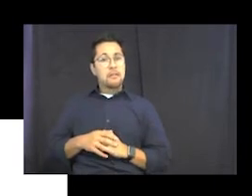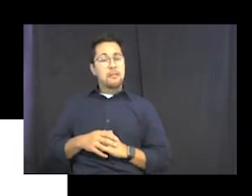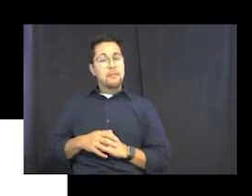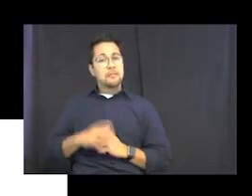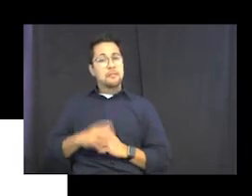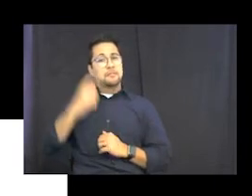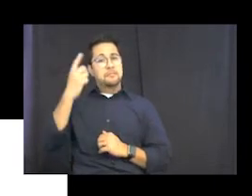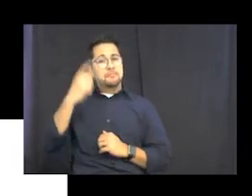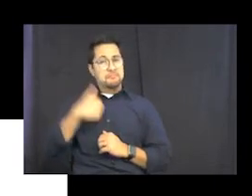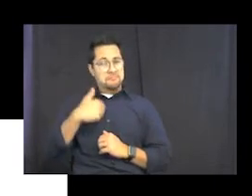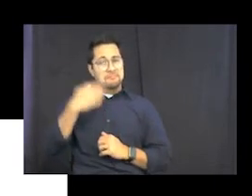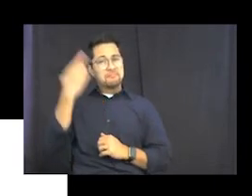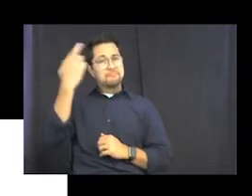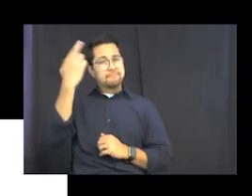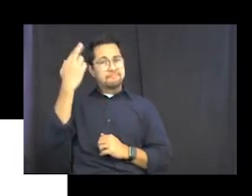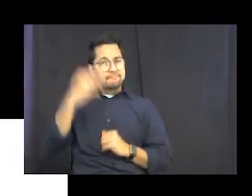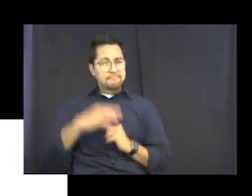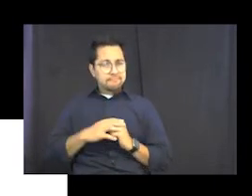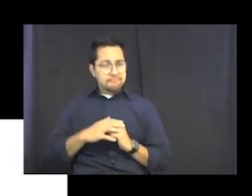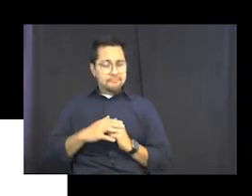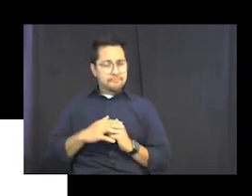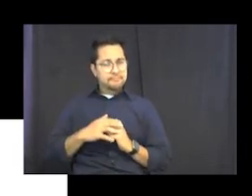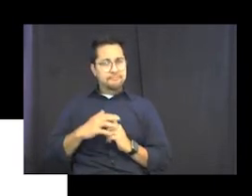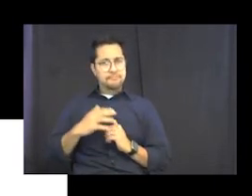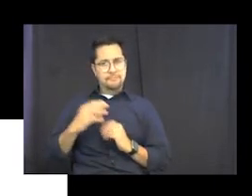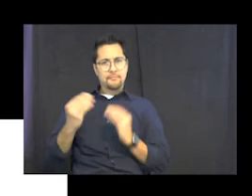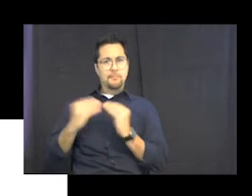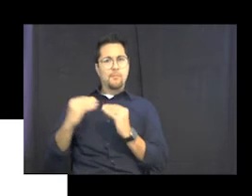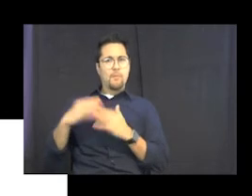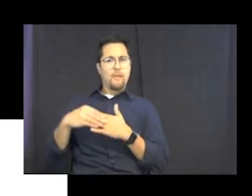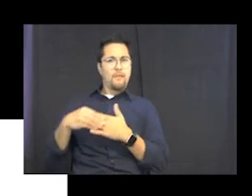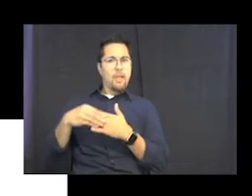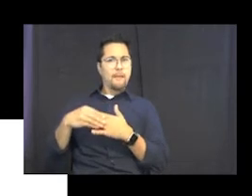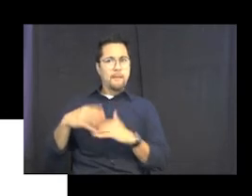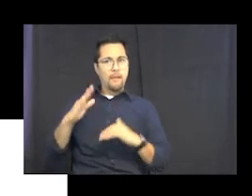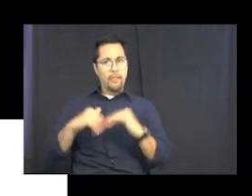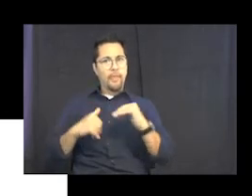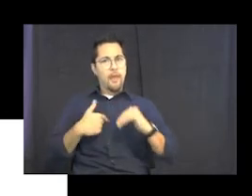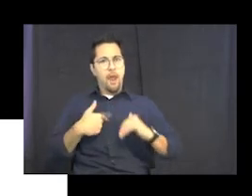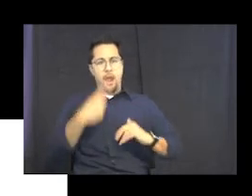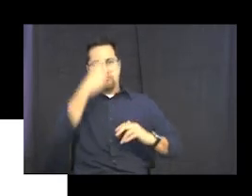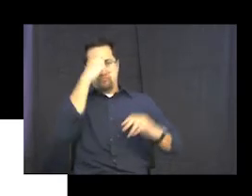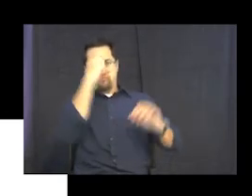realized DC Plus is more flexible than I thought it was.